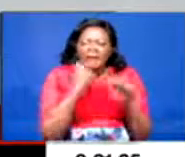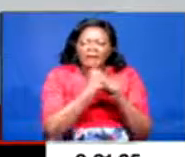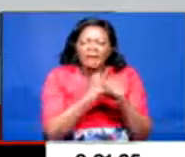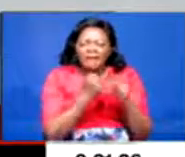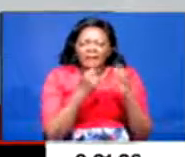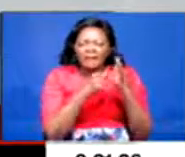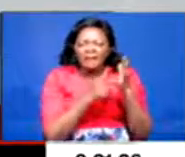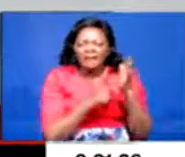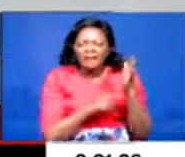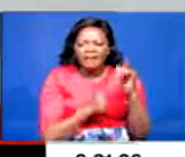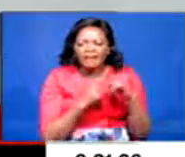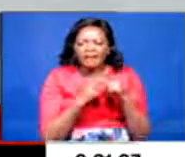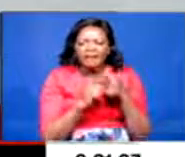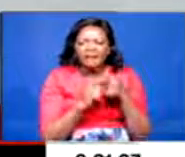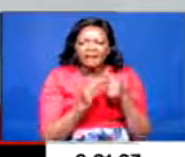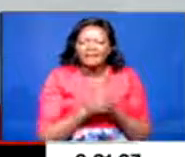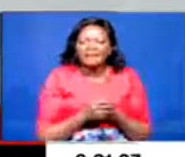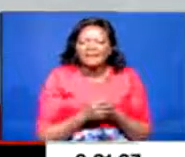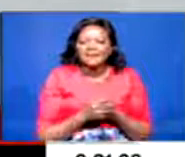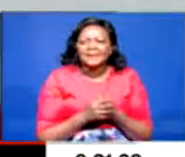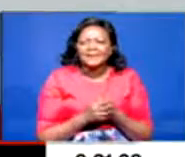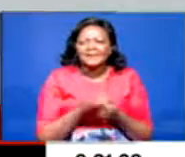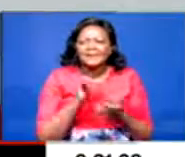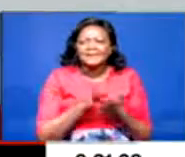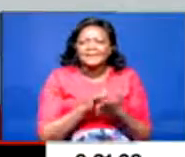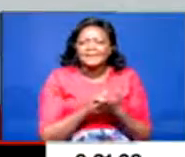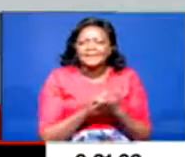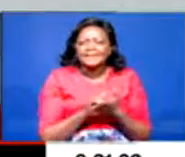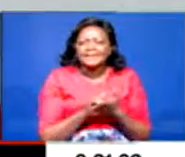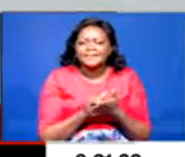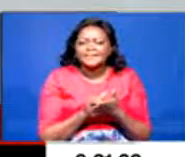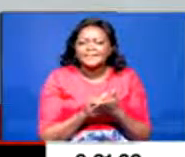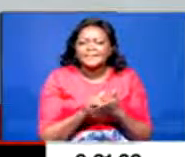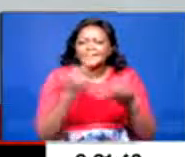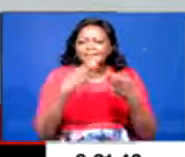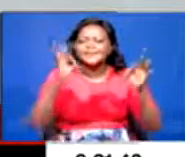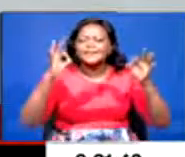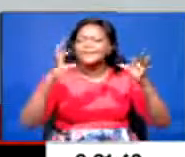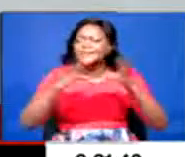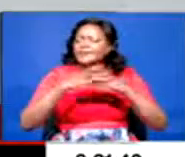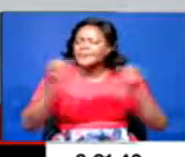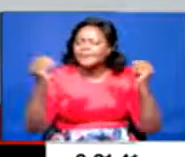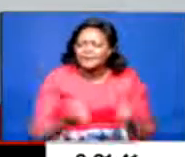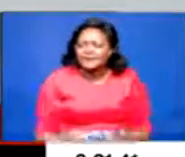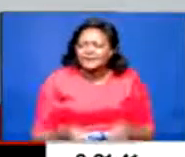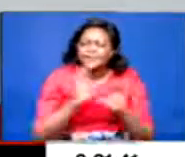right now, their powers have been trimmed. That wriggle room is gone. Yeah. Everything is done there,